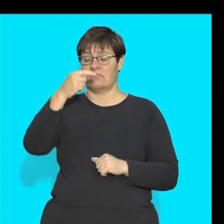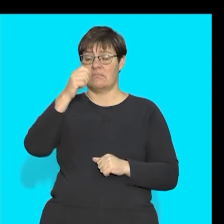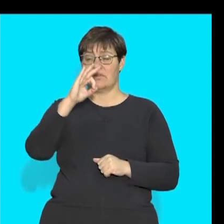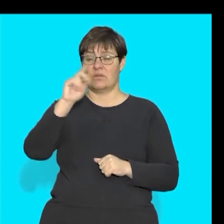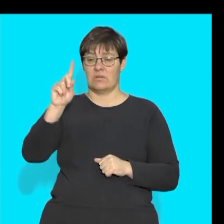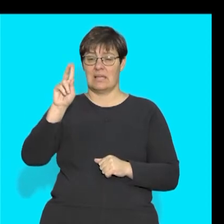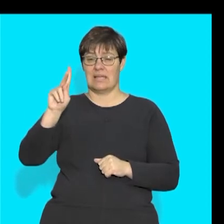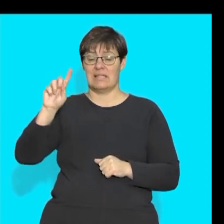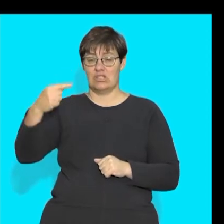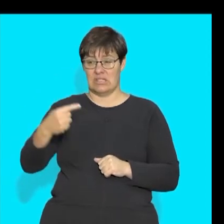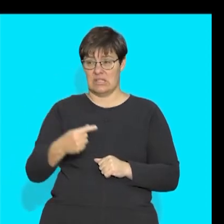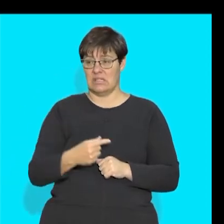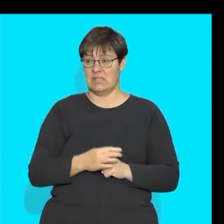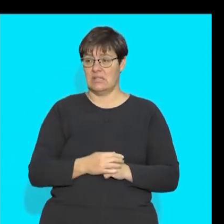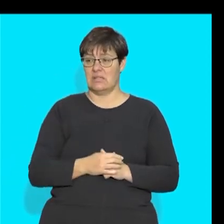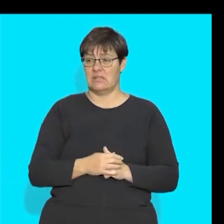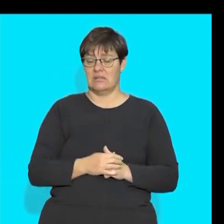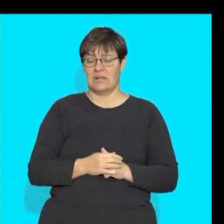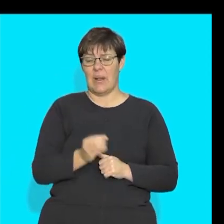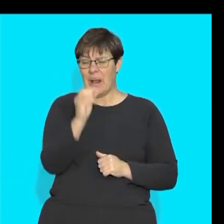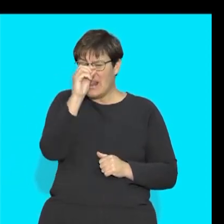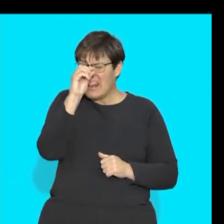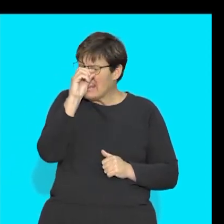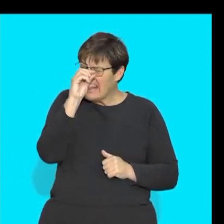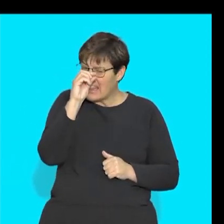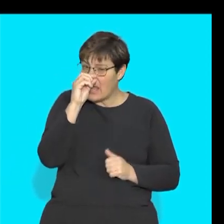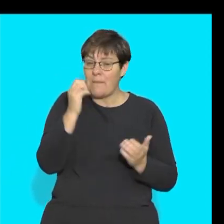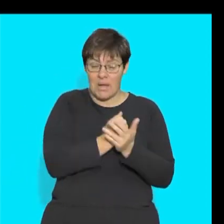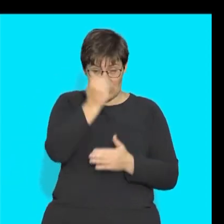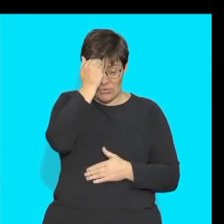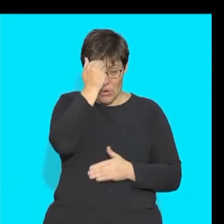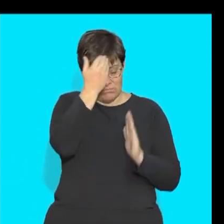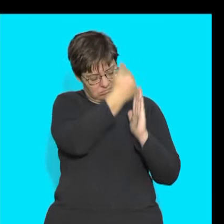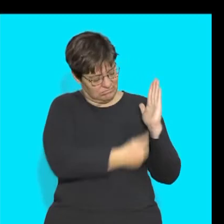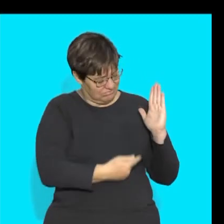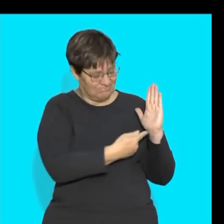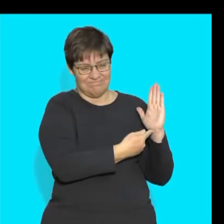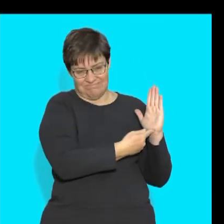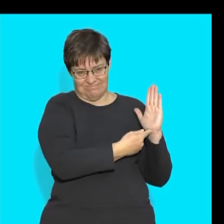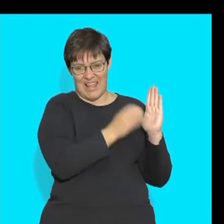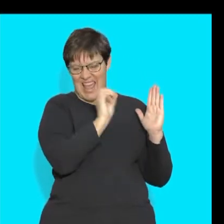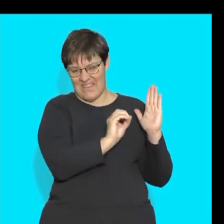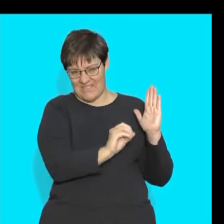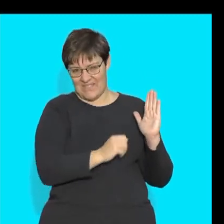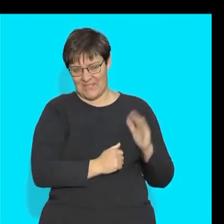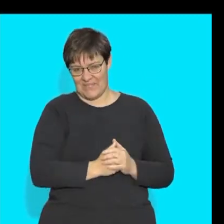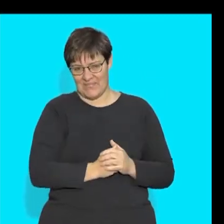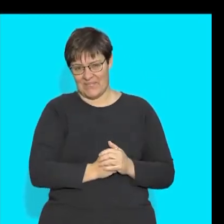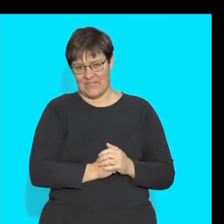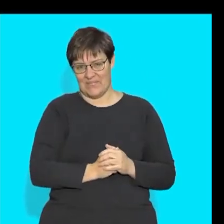31 kilograms. Tiny. You don't need to know it because it's on your information sheet.